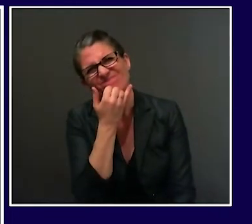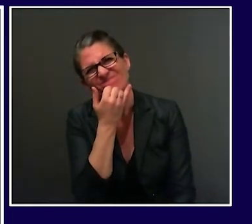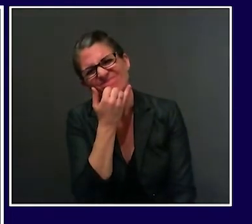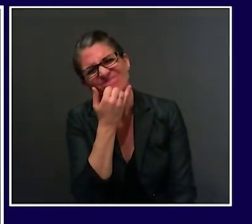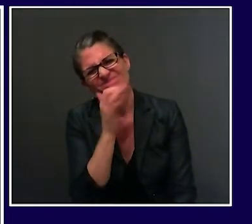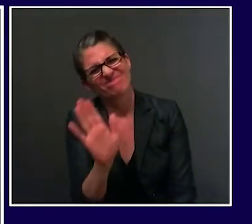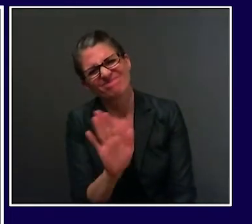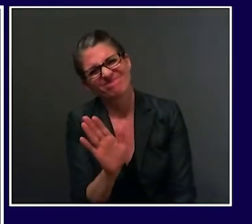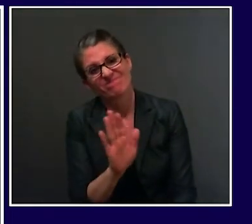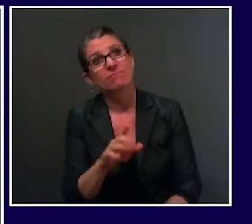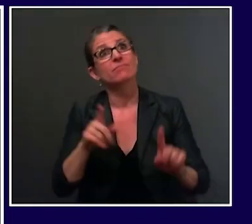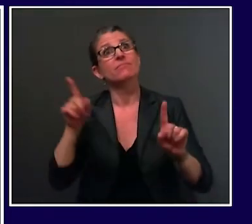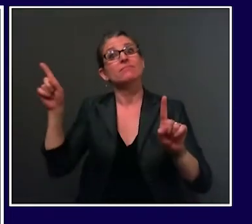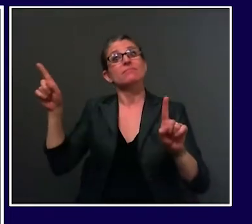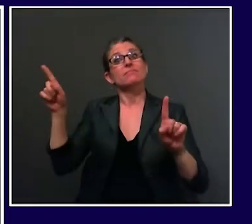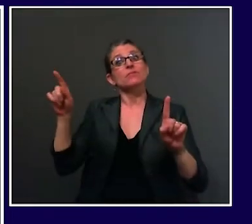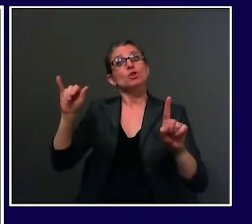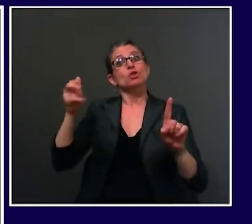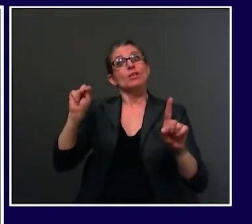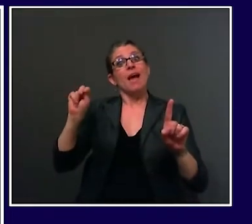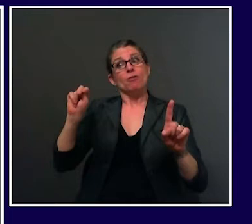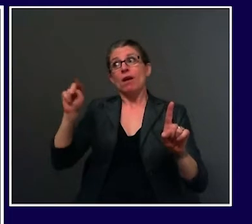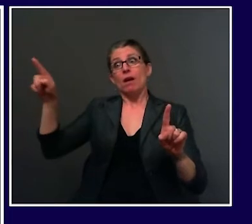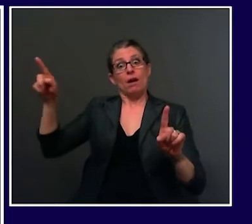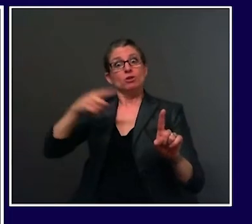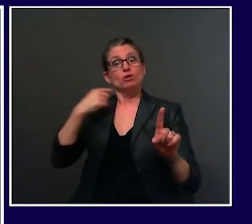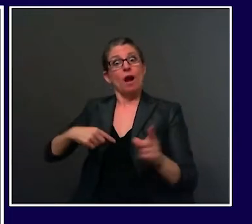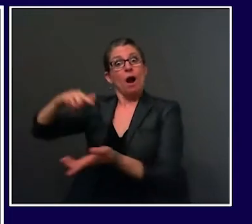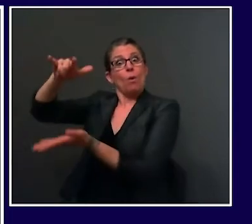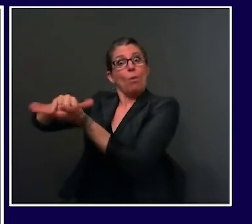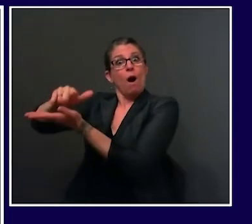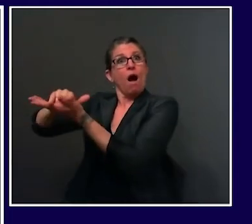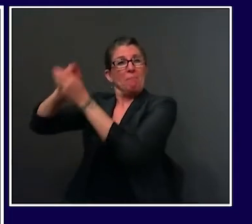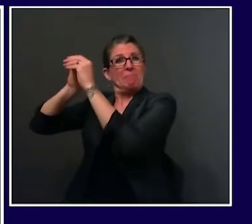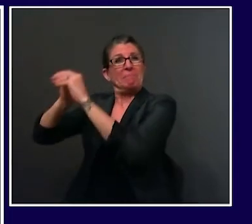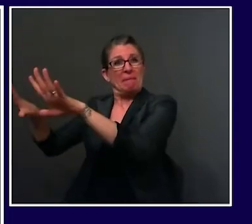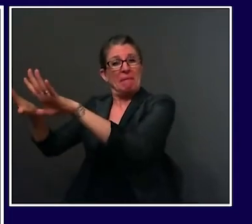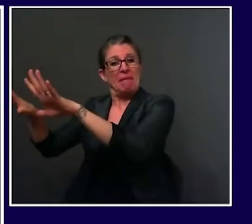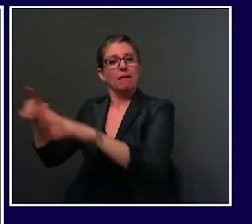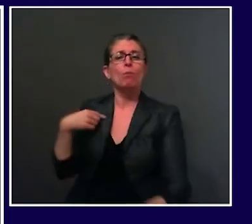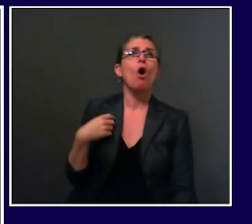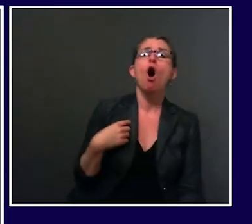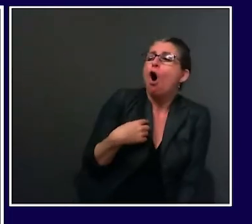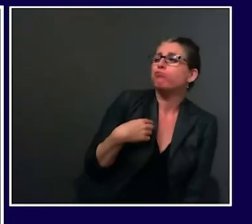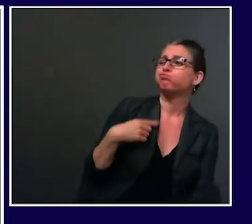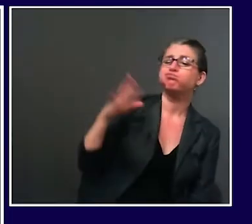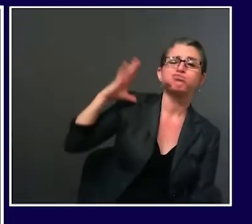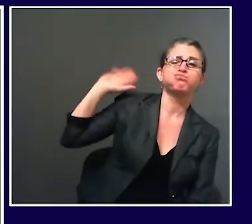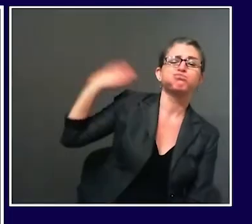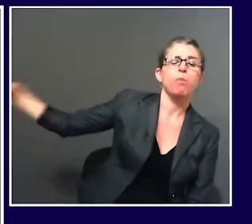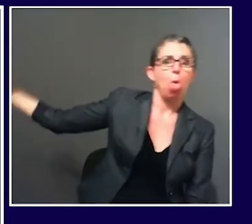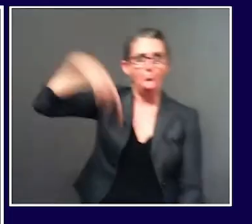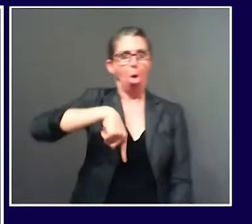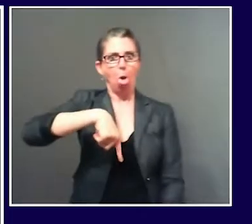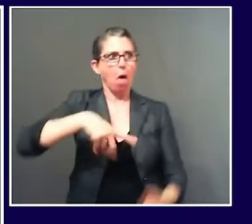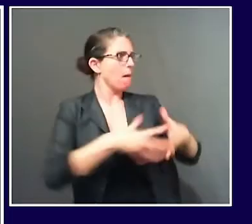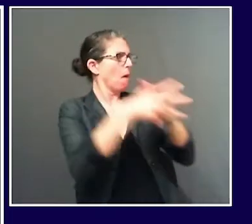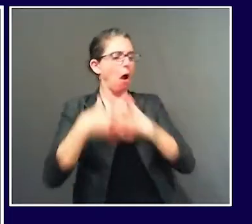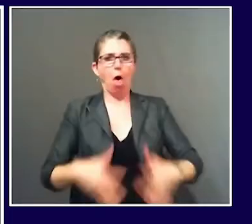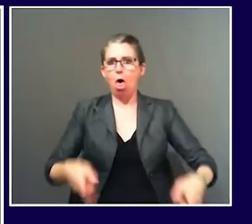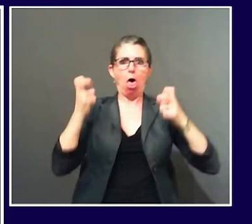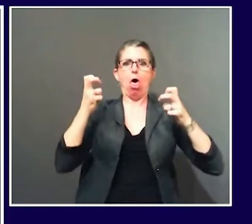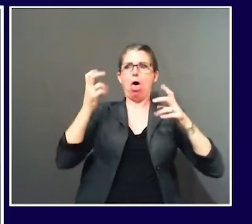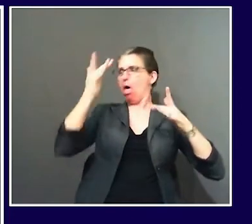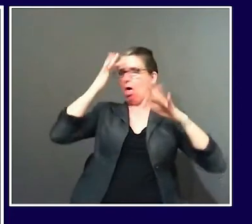distinct possibility of affecting us here literally across the world in Maine. So that's something that our team and I